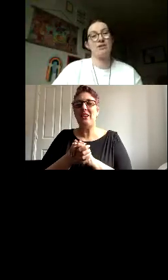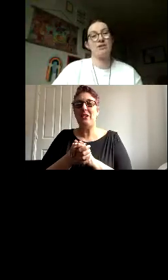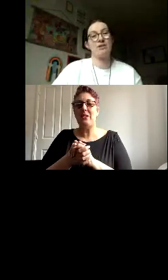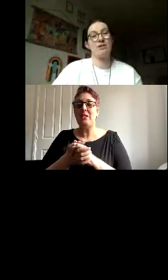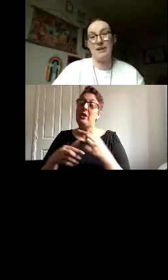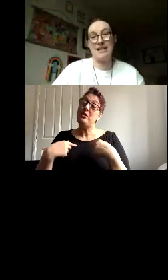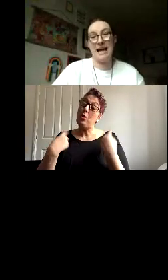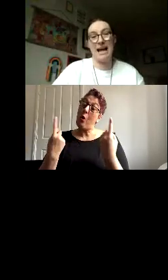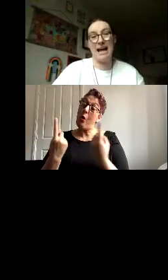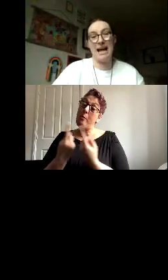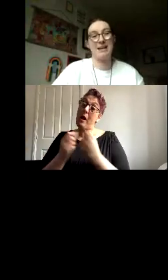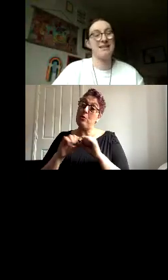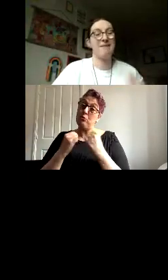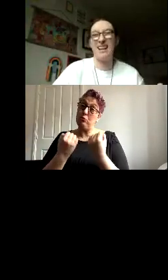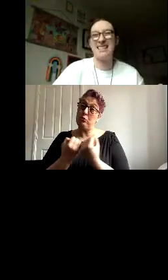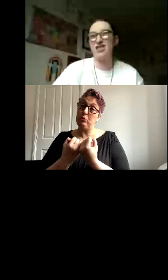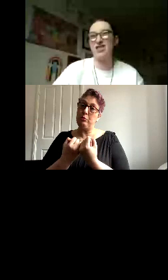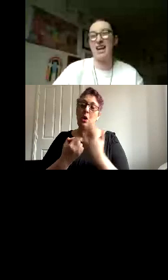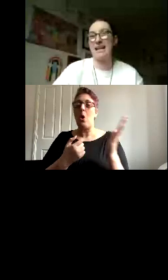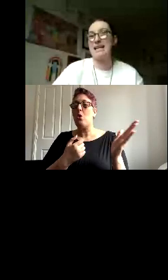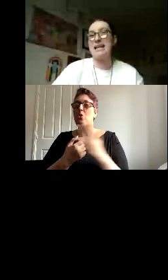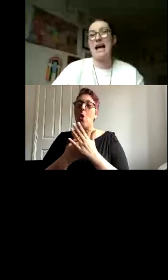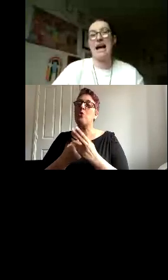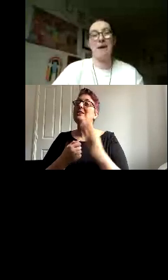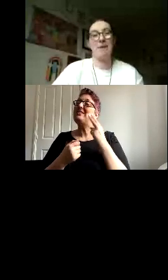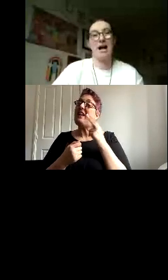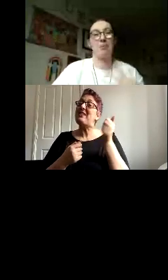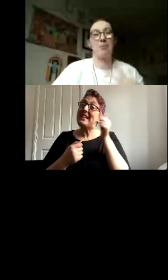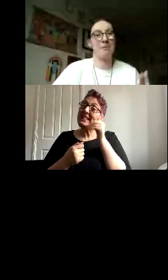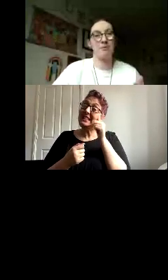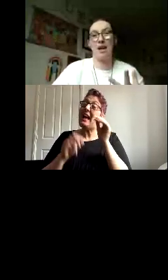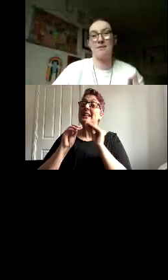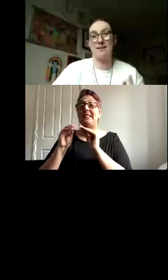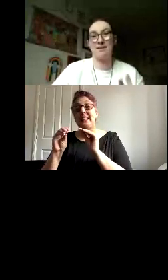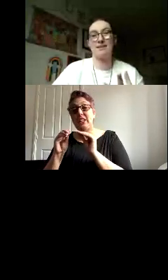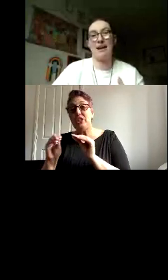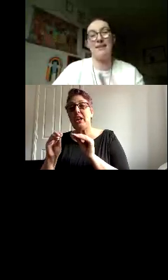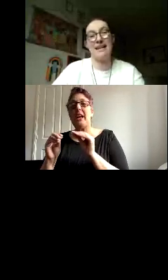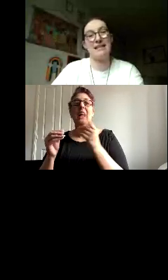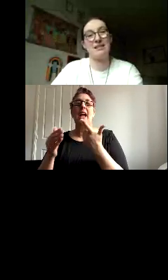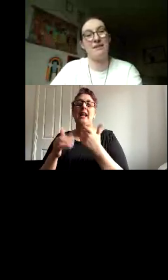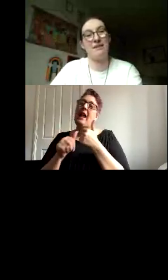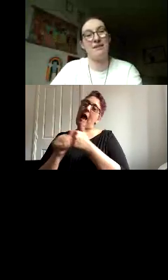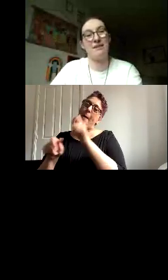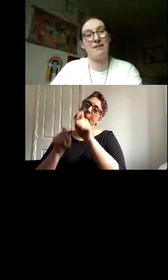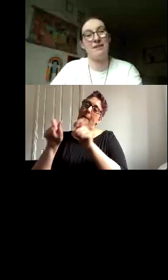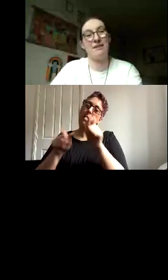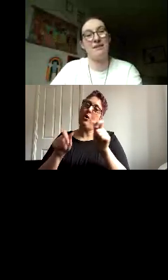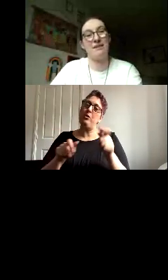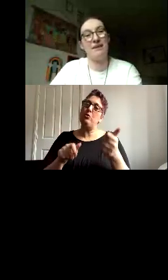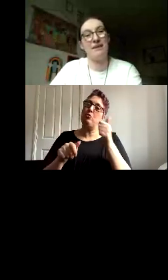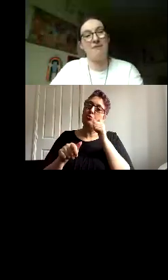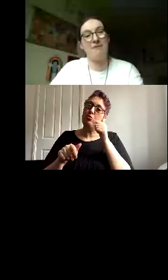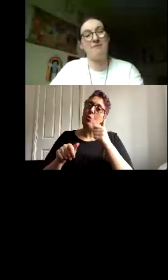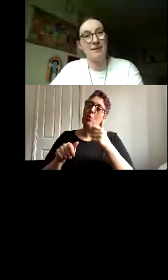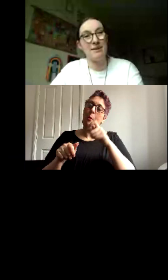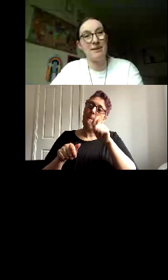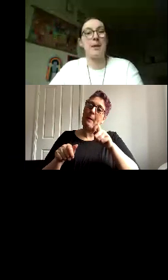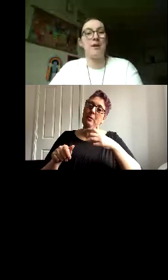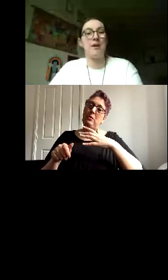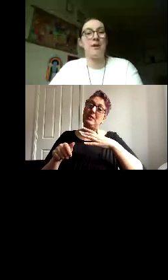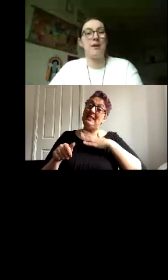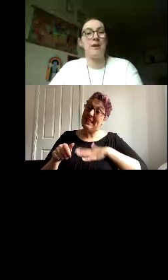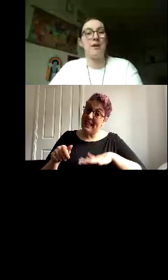of different insight teaching and helping people to understand the needs of deaf people within their setting.